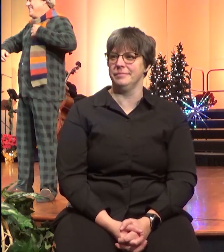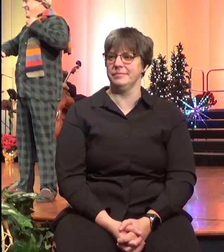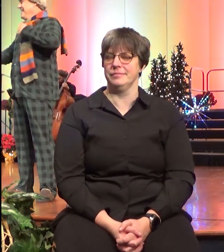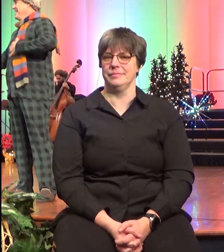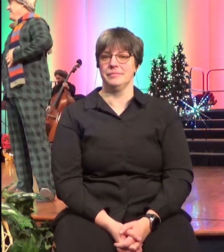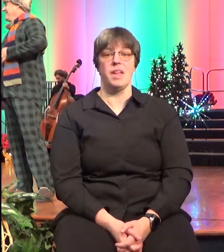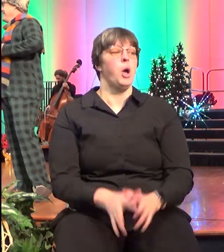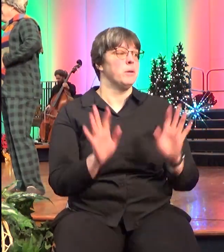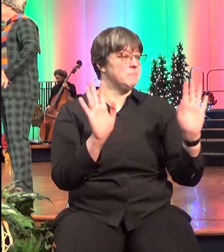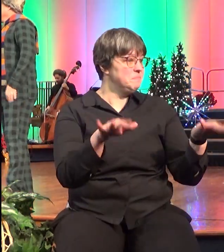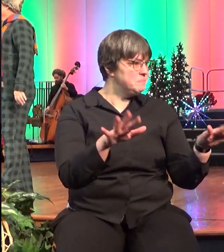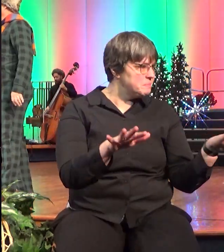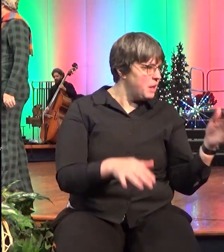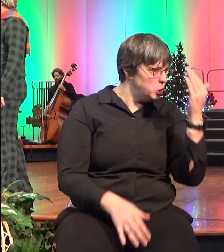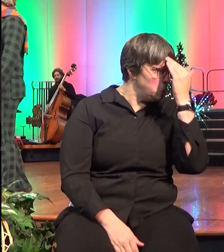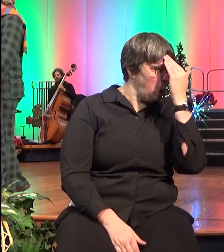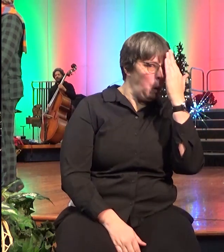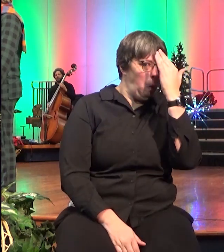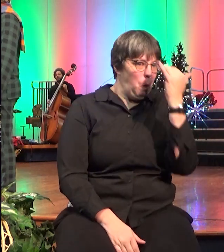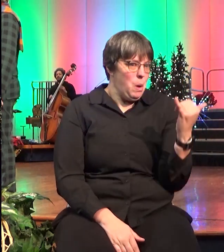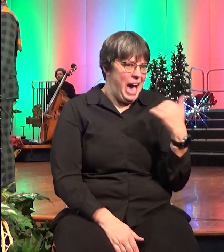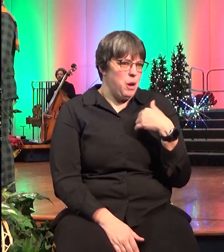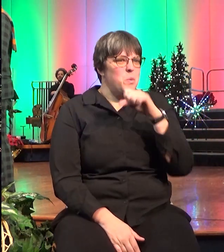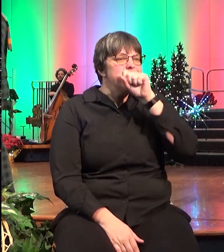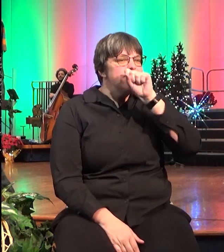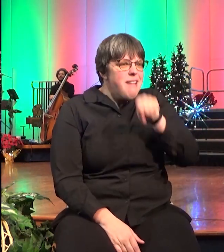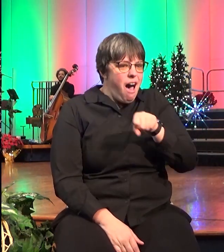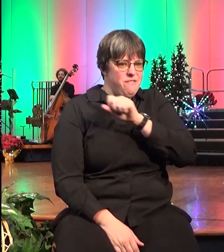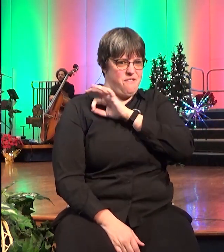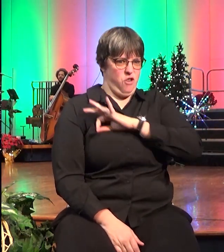Hey, do you know why everybody loves Frosty the Snowman?